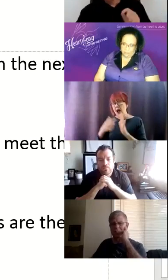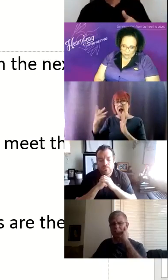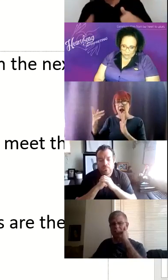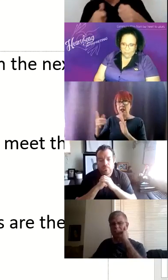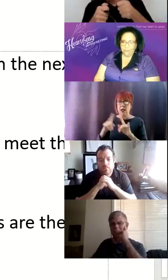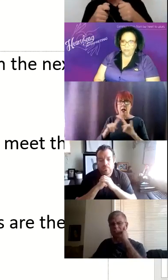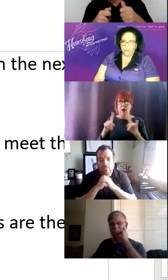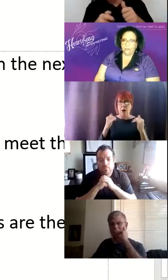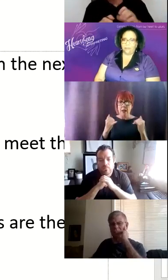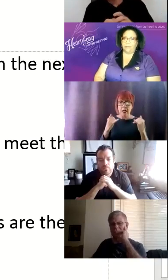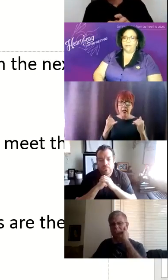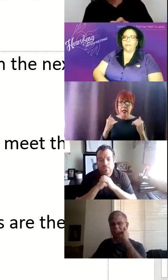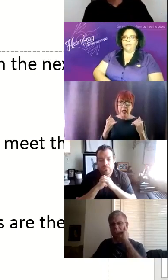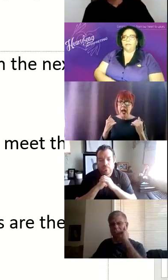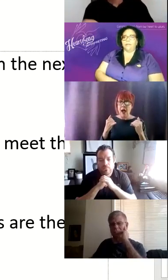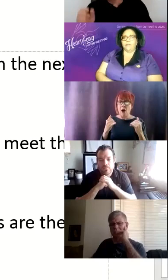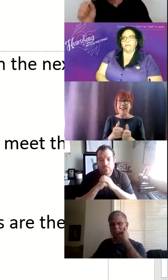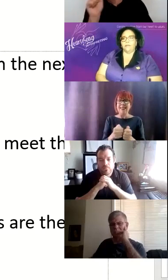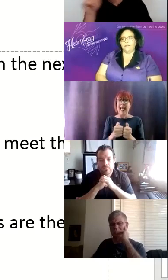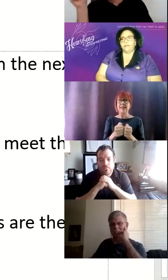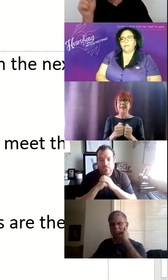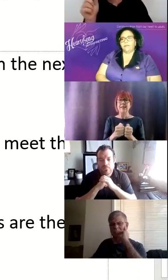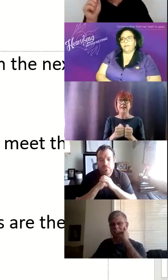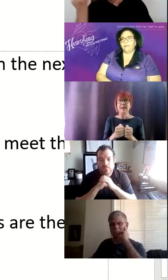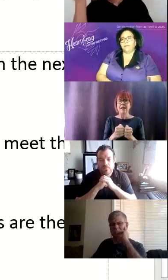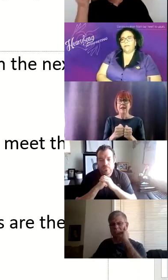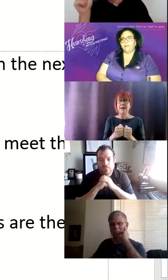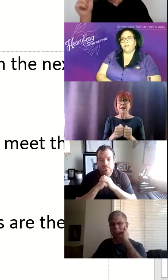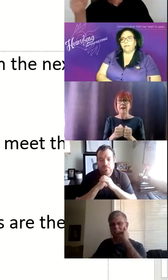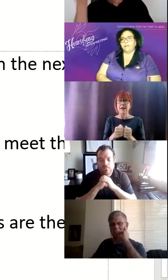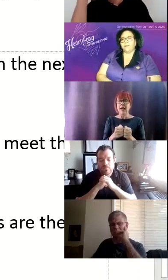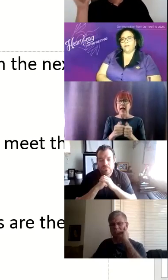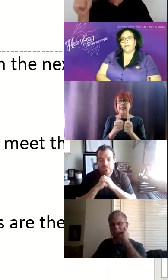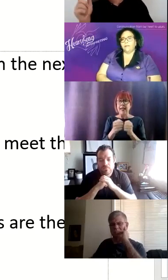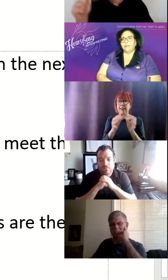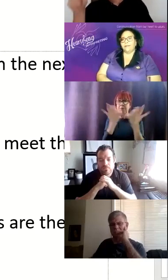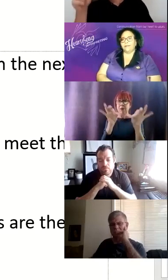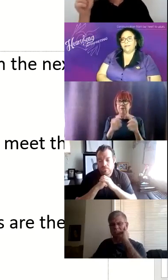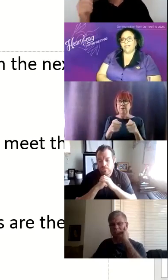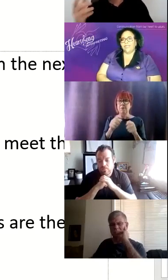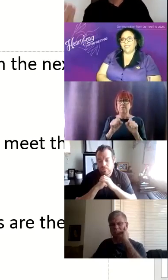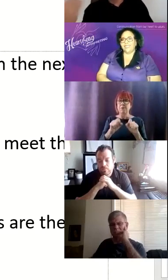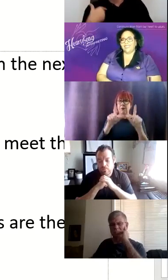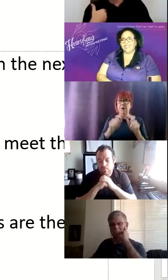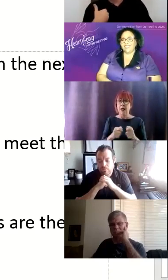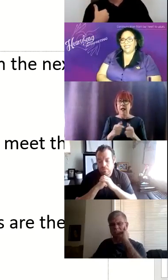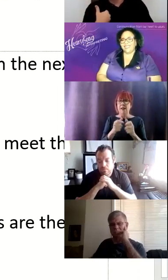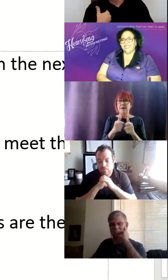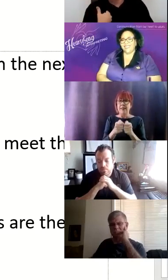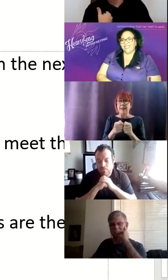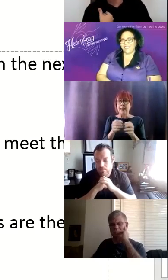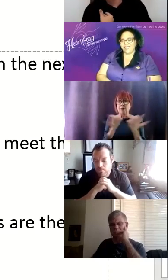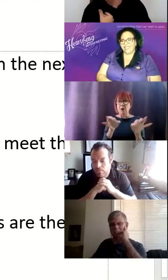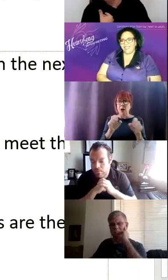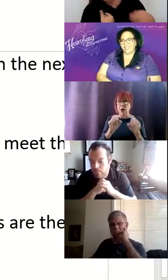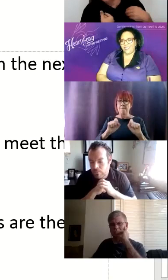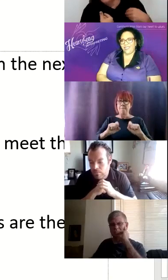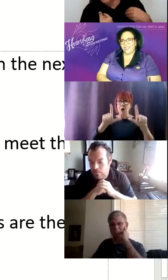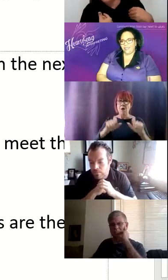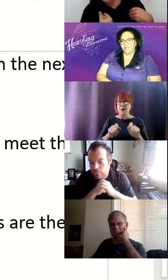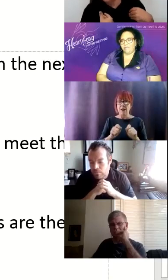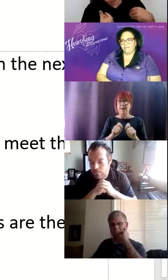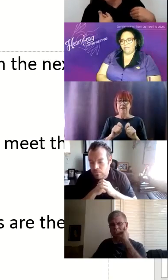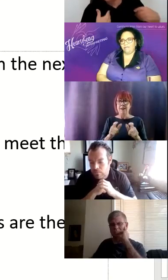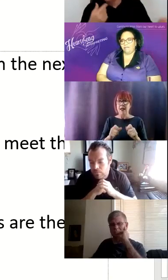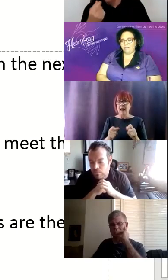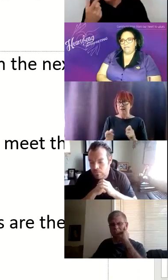thing. More, it's kind of like texting now. It's like they have one-liners and they're coming to me